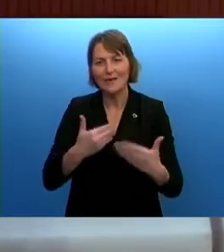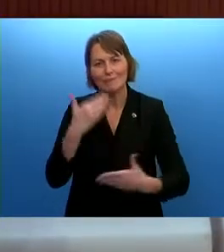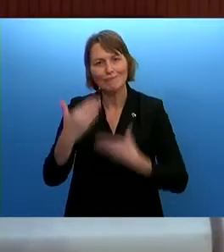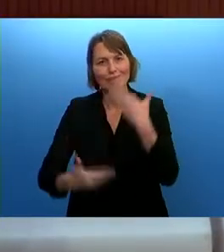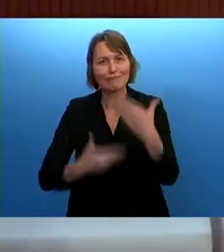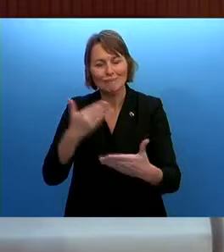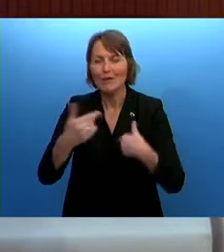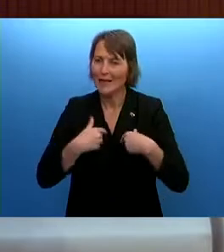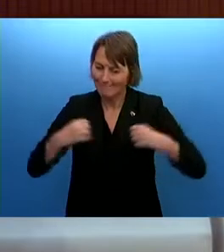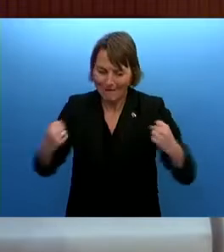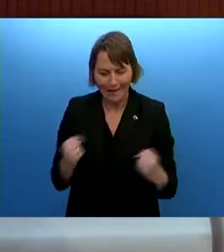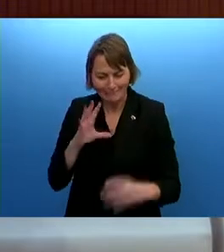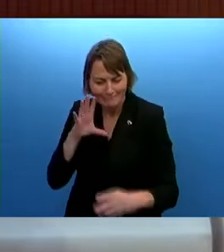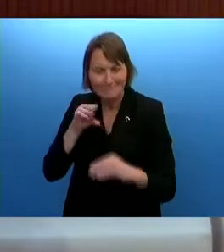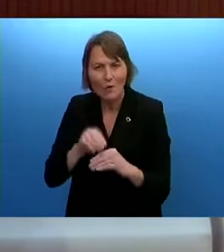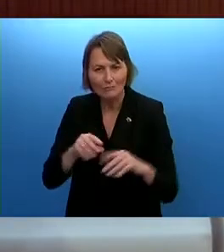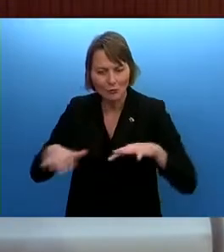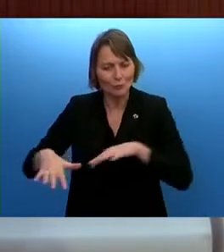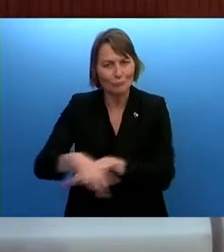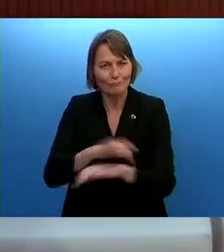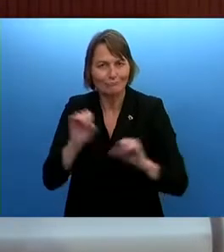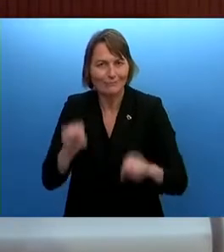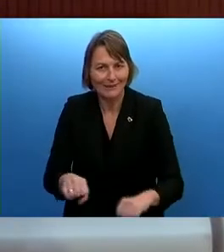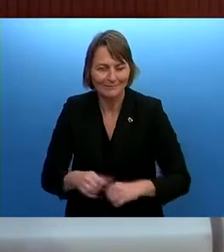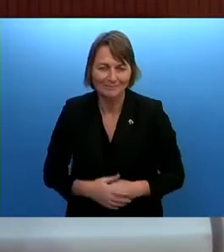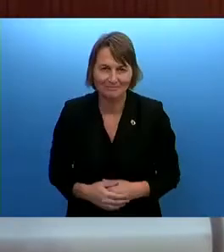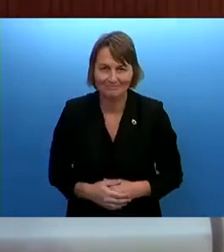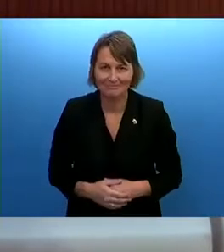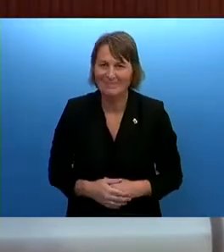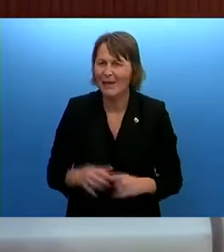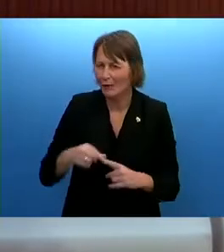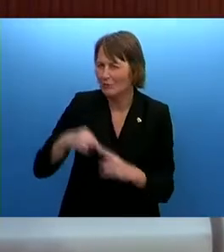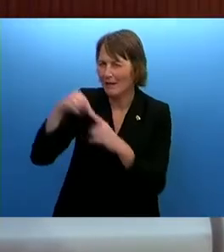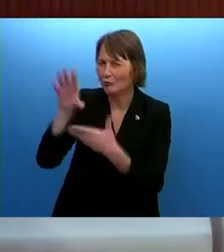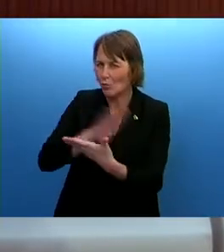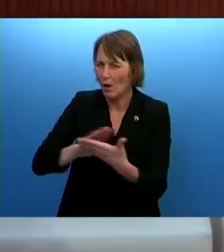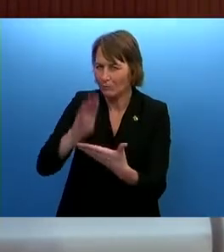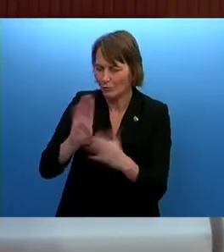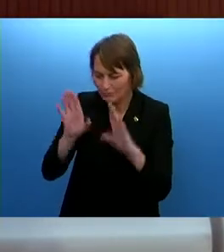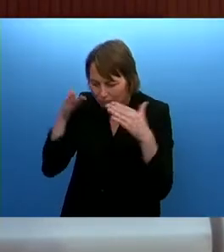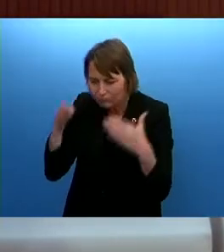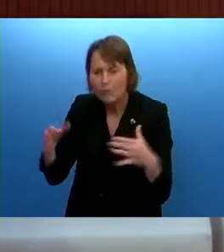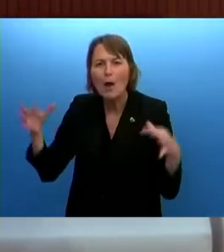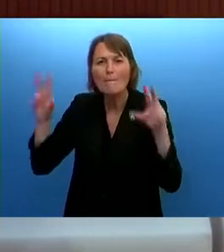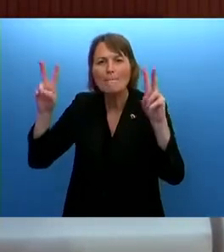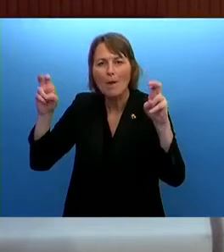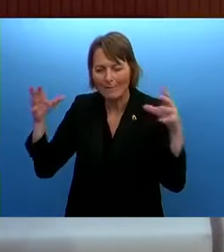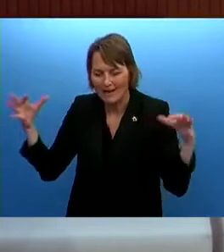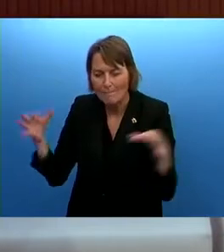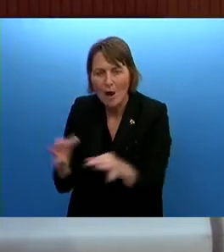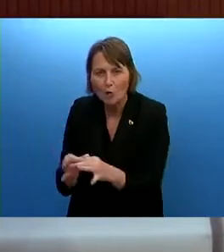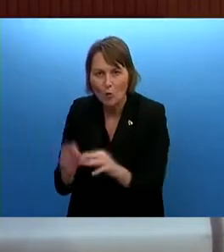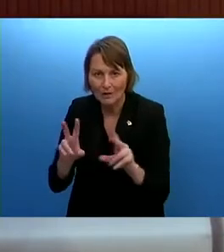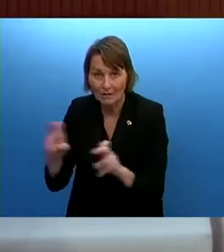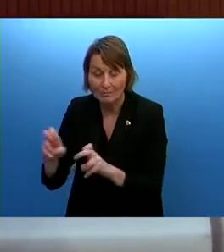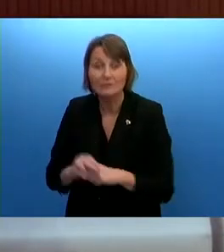in their communities. As said by the Special Rapporteur on Minority Issues, systematic inclusion of sign languages in the